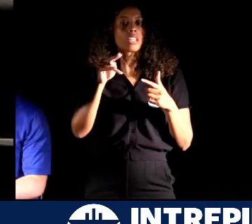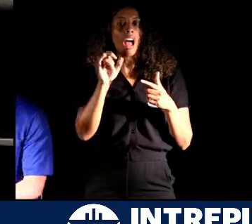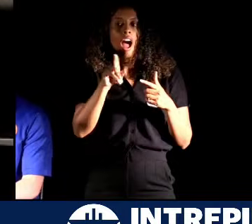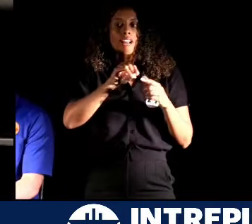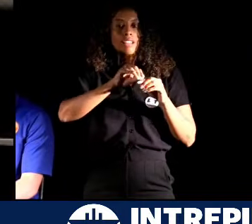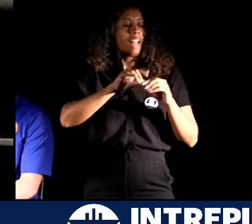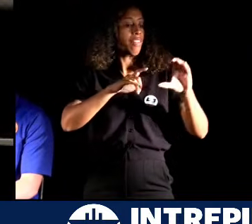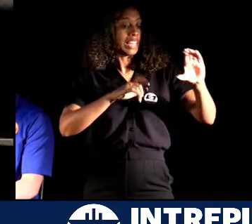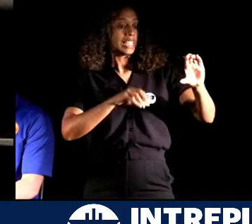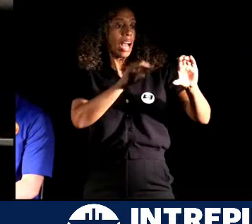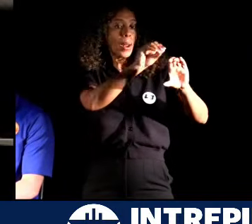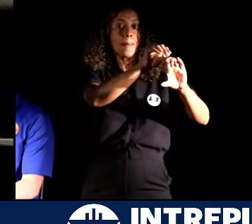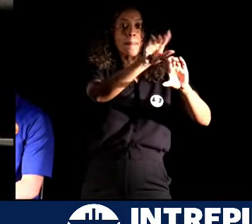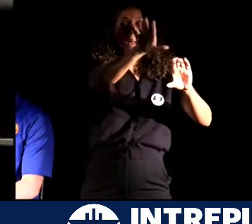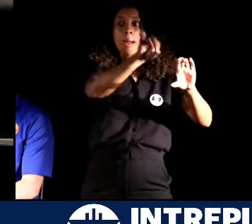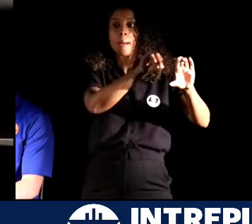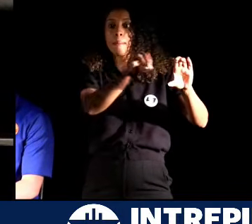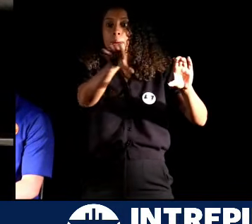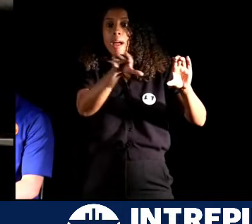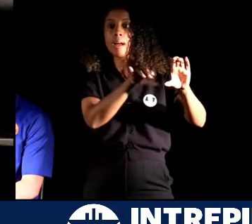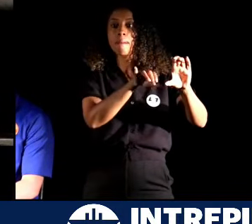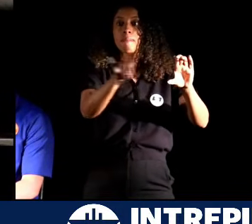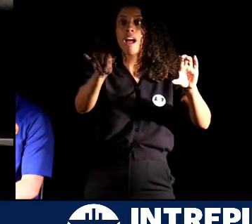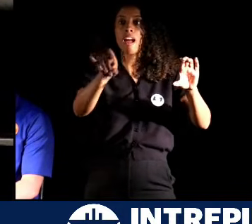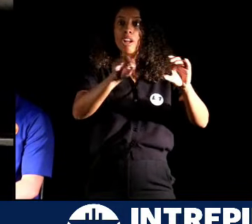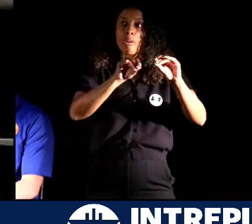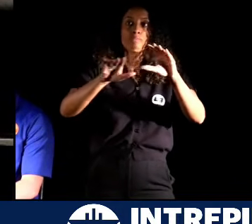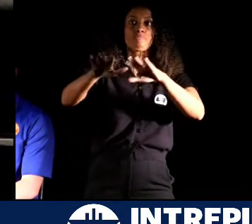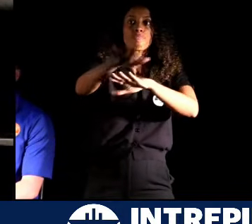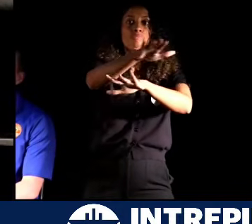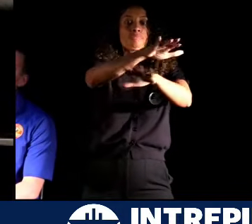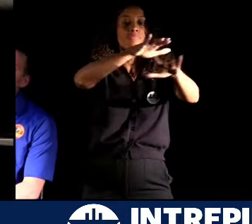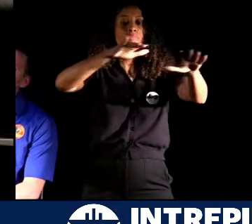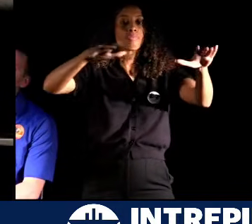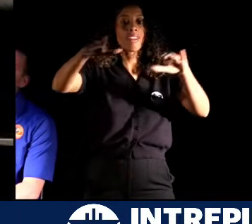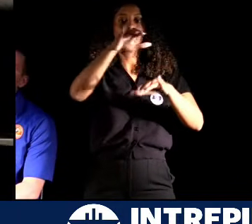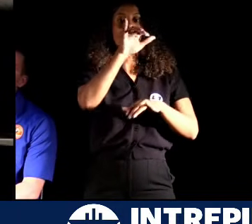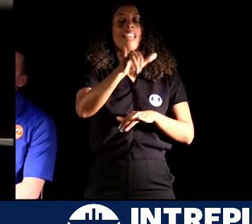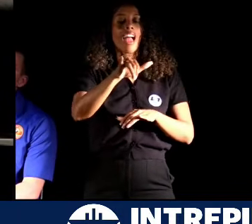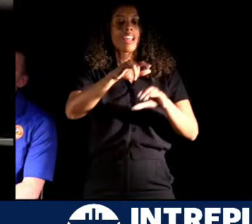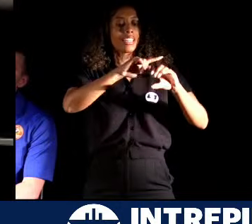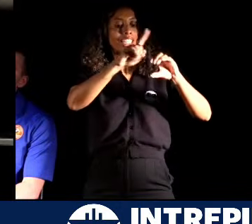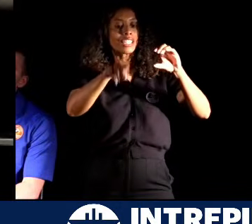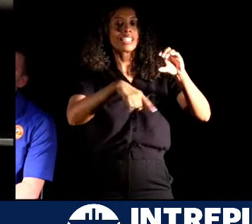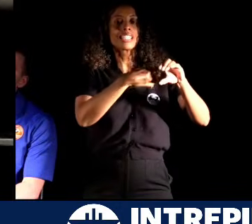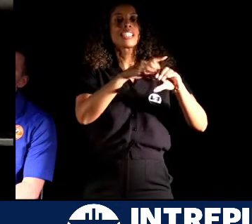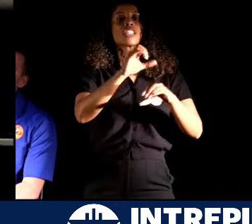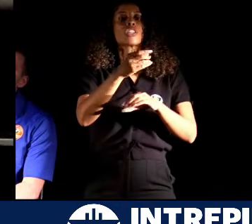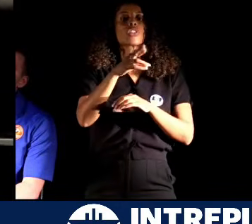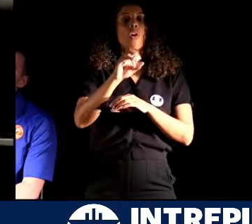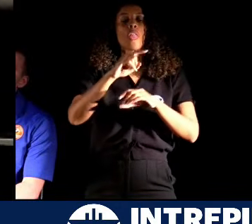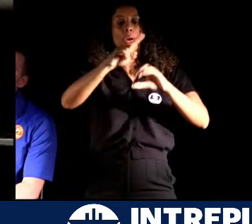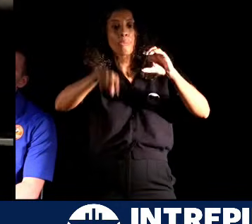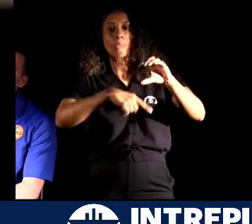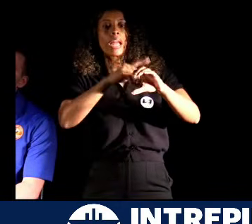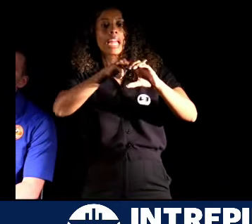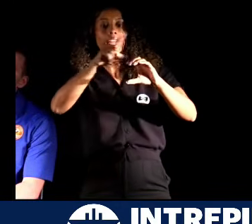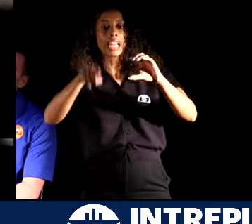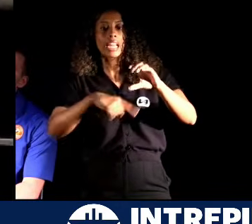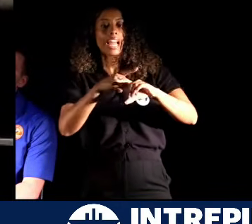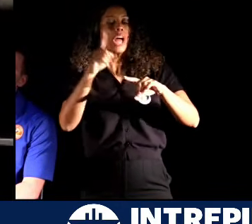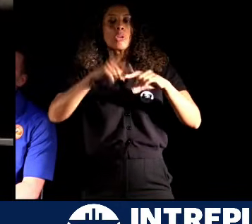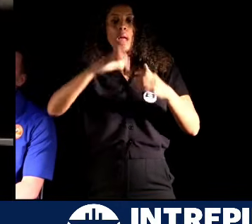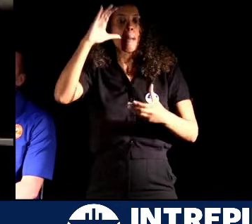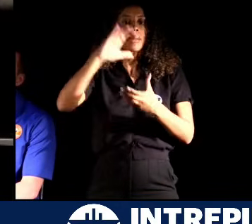the sun to fill the whole heliosphere. That's what we call the solar wind. And you cannot believe it, that every